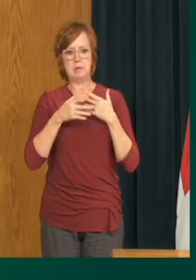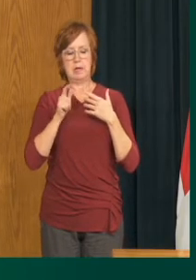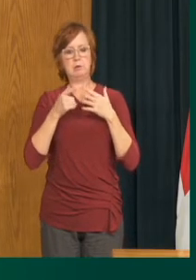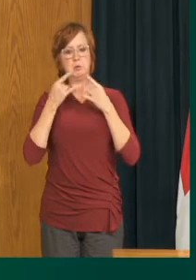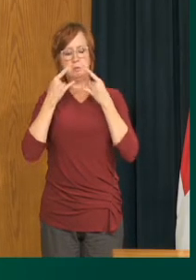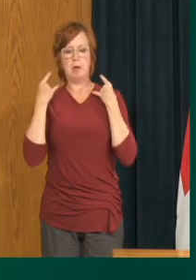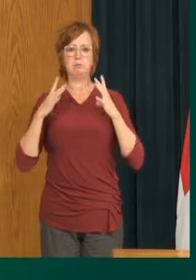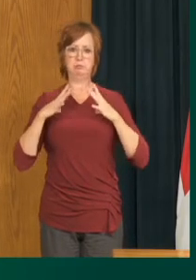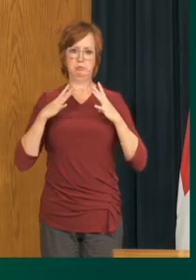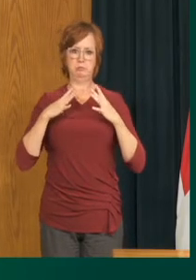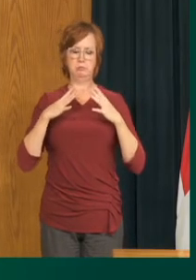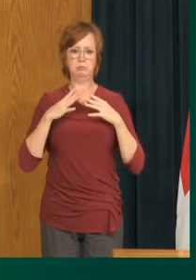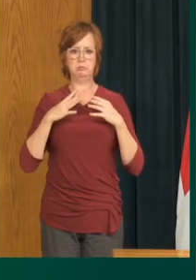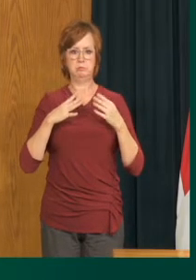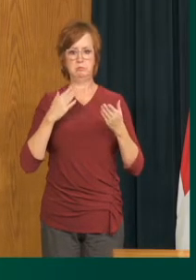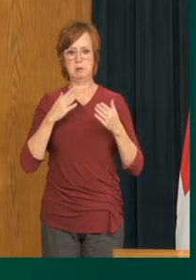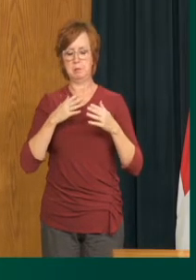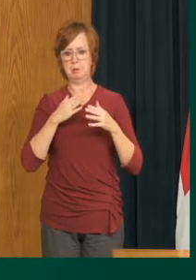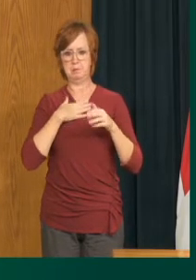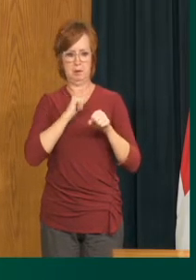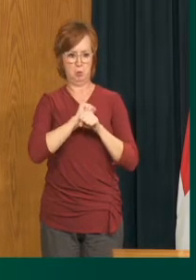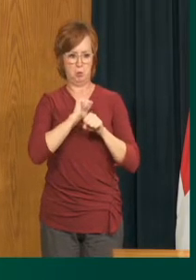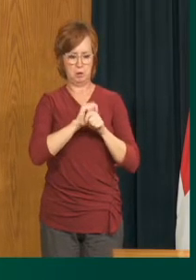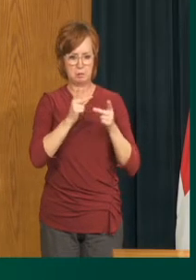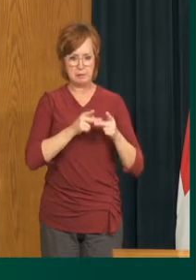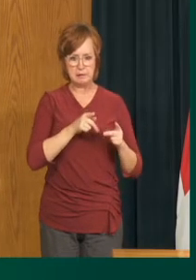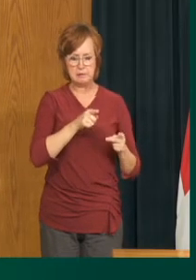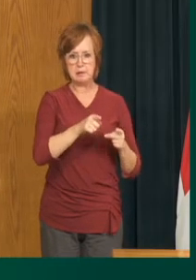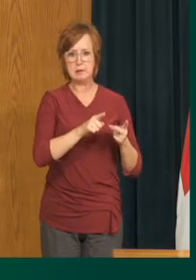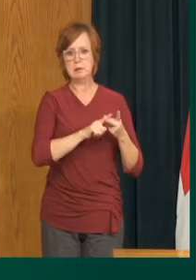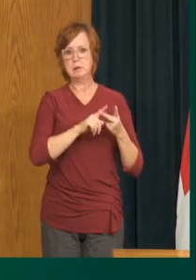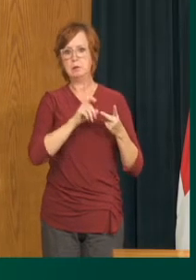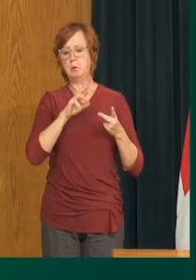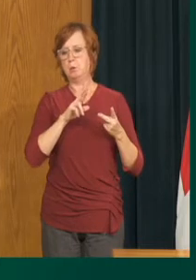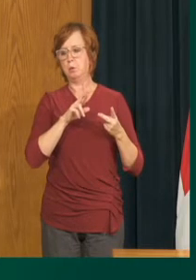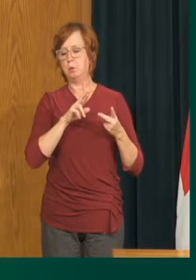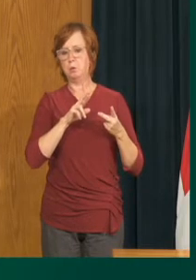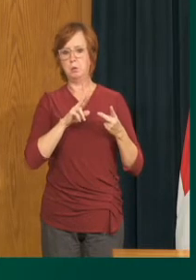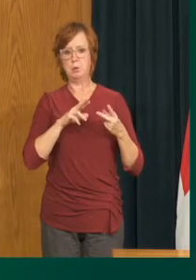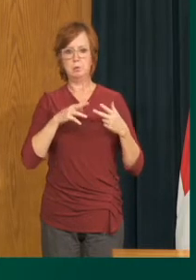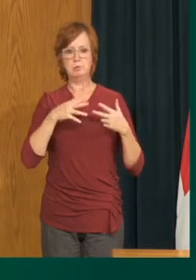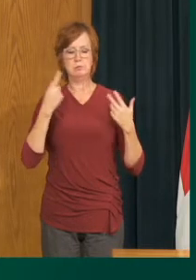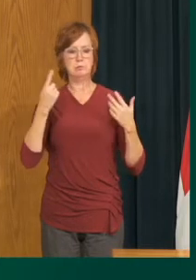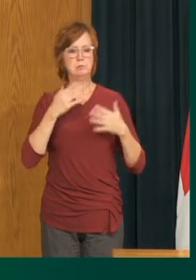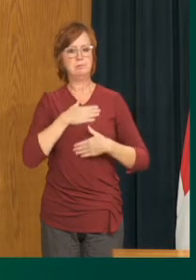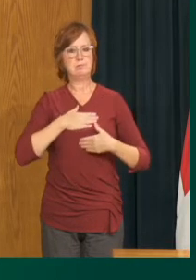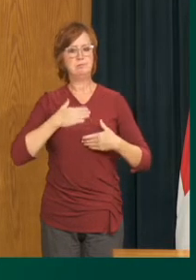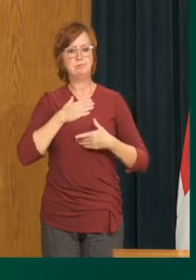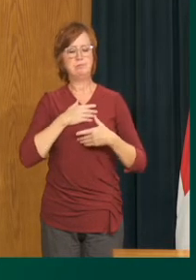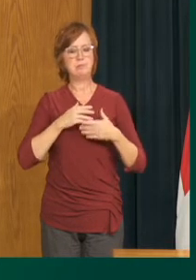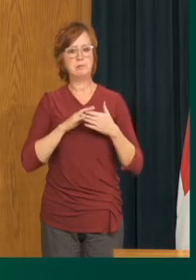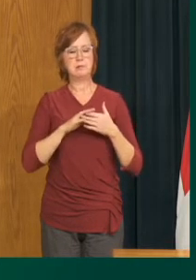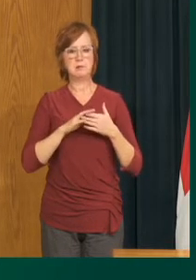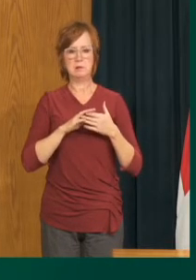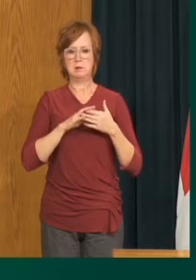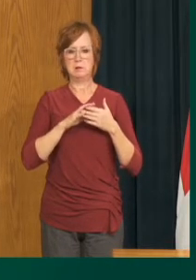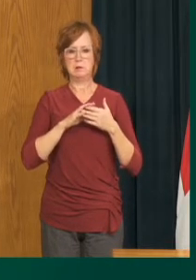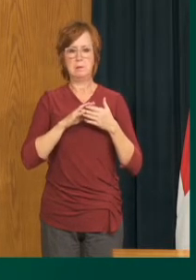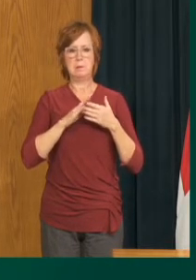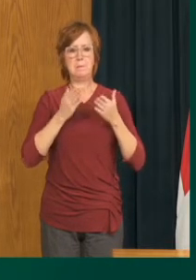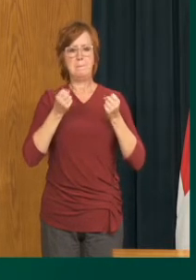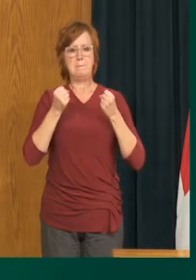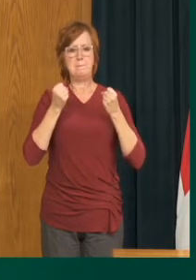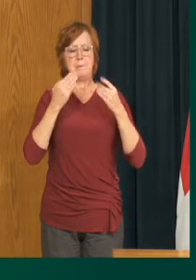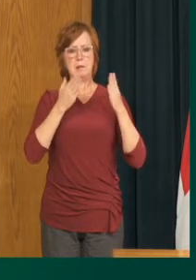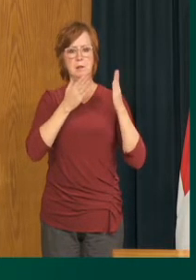an extended period of time, whether it's work or leisure, I think this is an additional layer of protection. This is not the